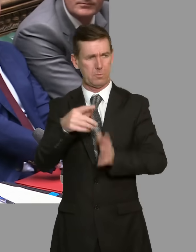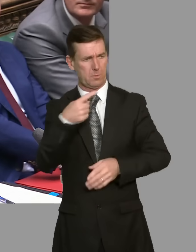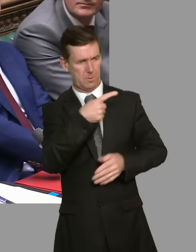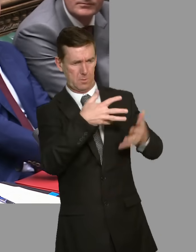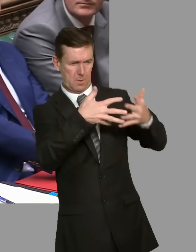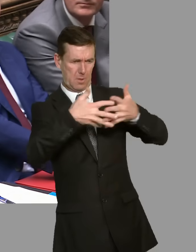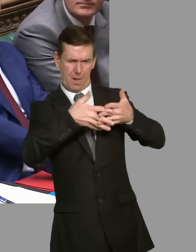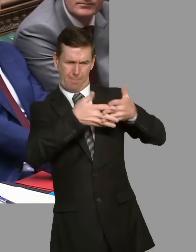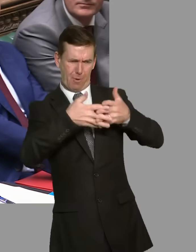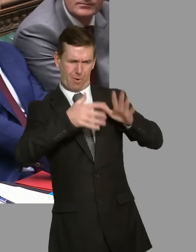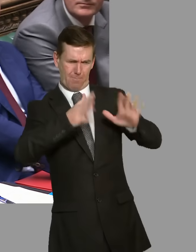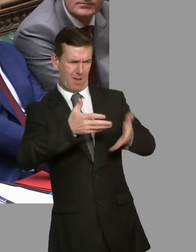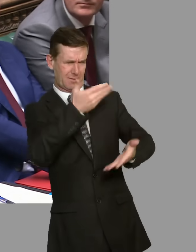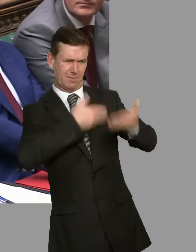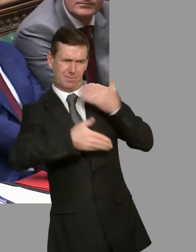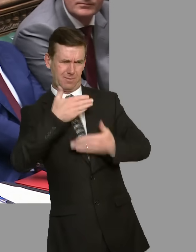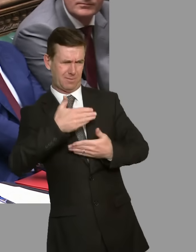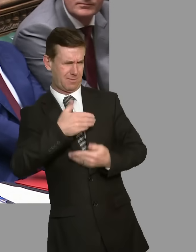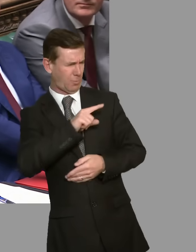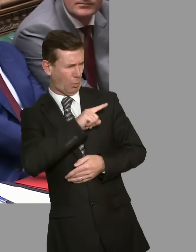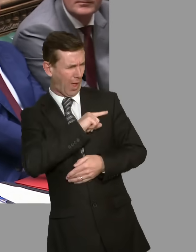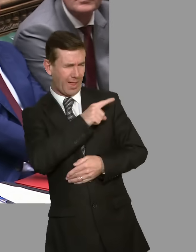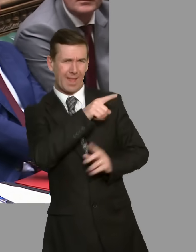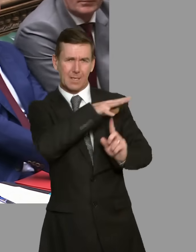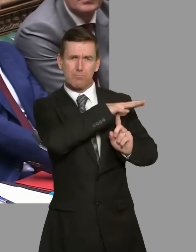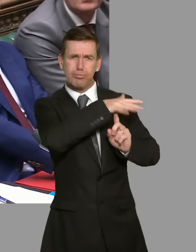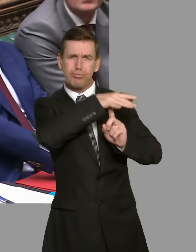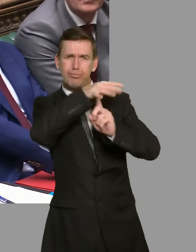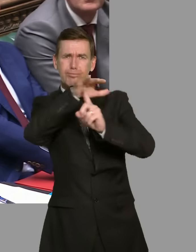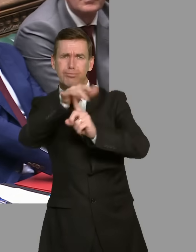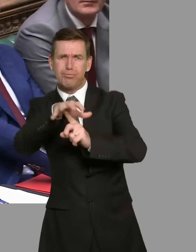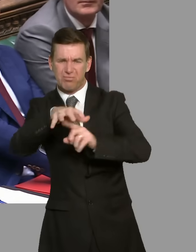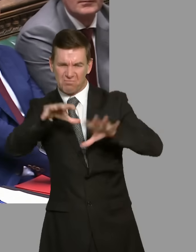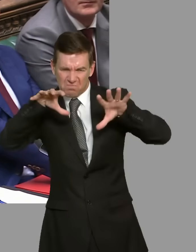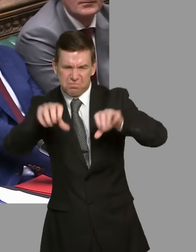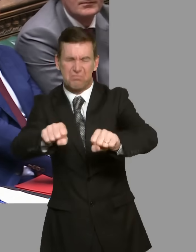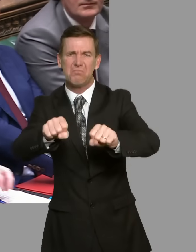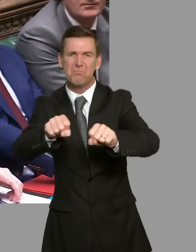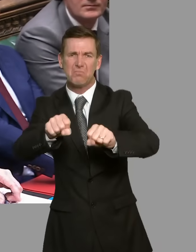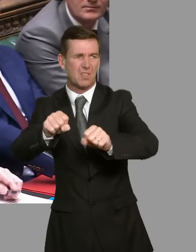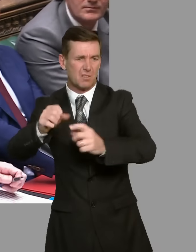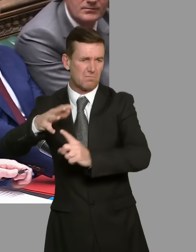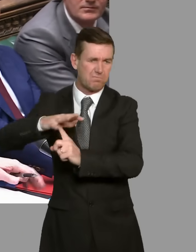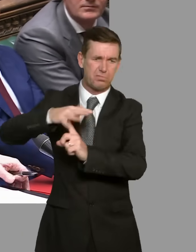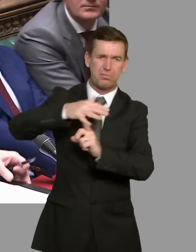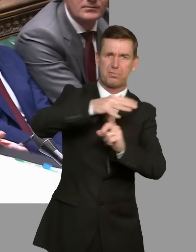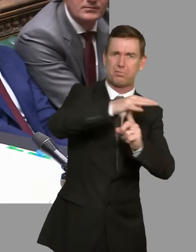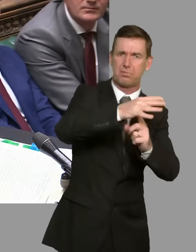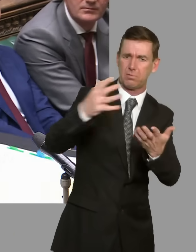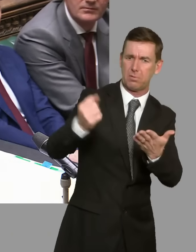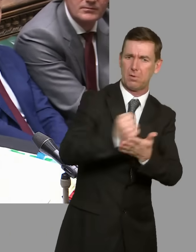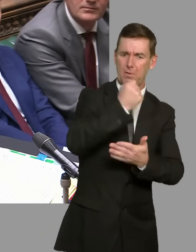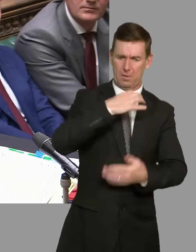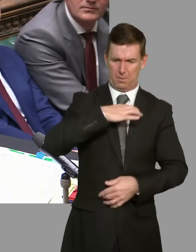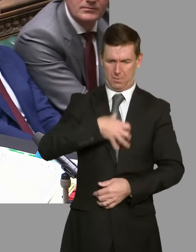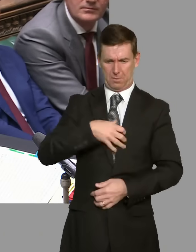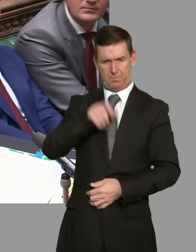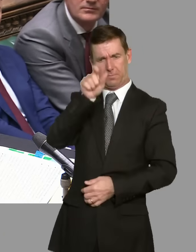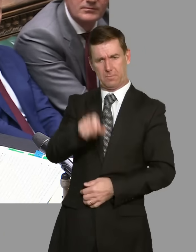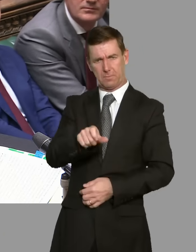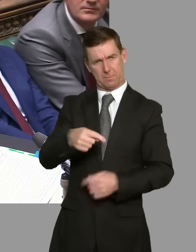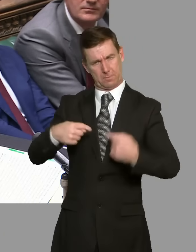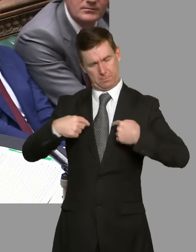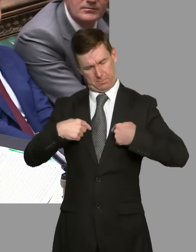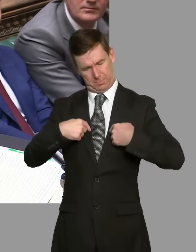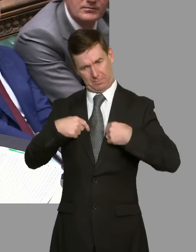is on the defence and security of the United Kingdom. And yesterday, we were working with NATO allies, including the US, on